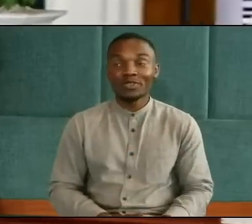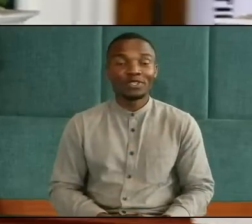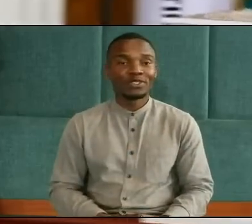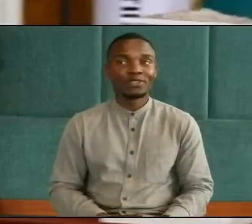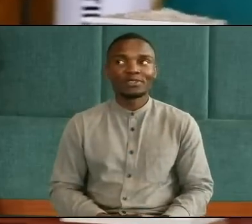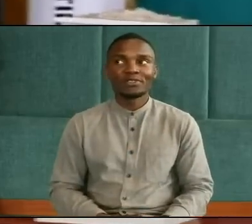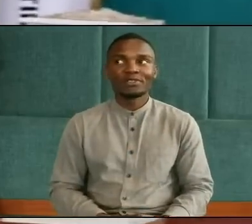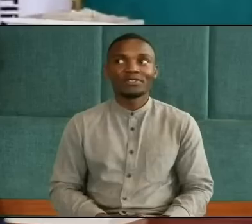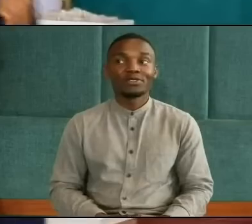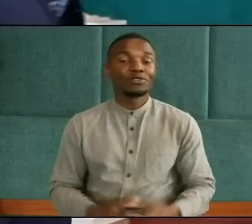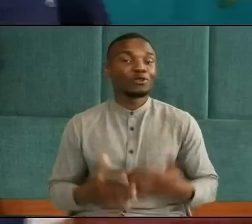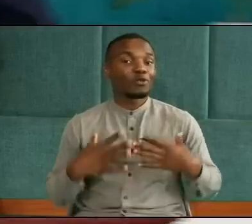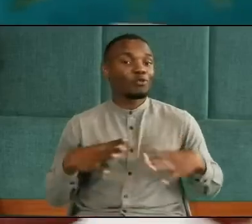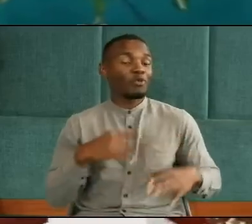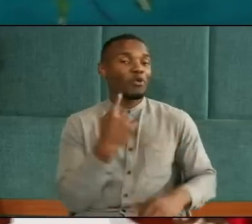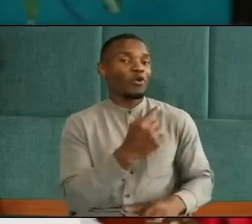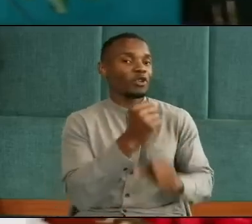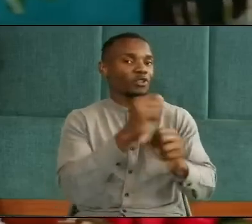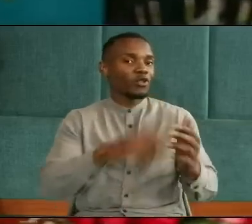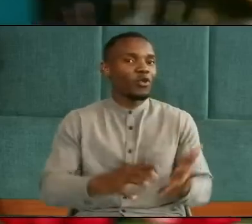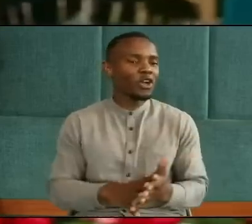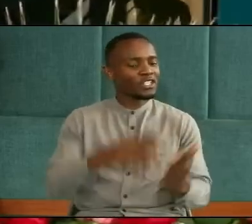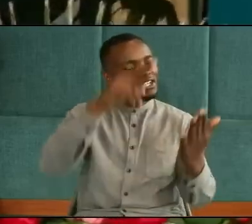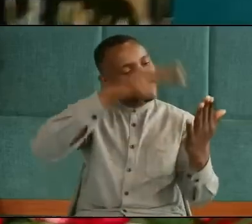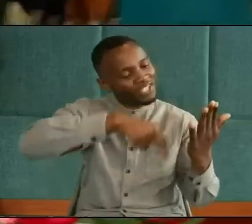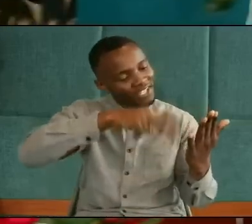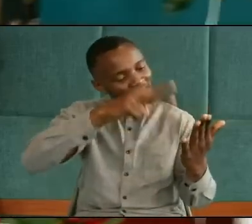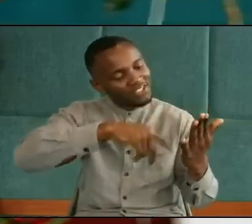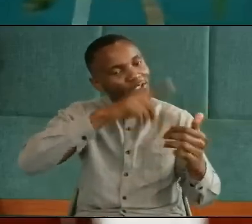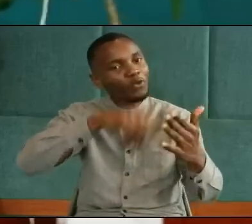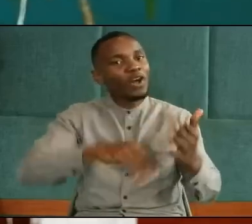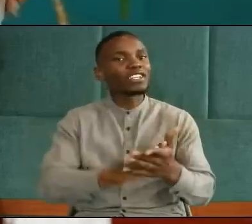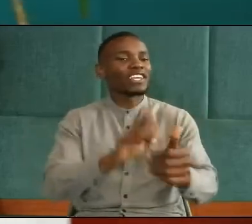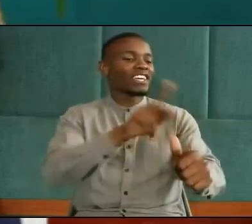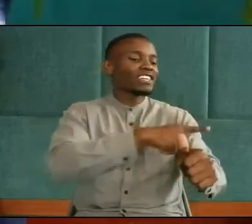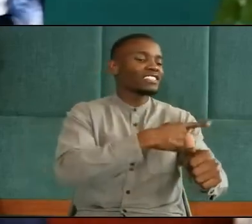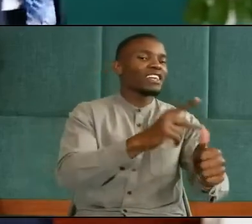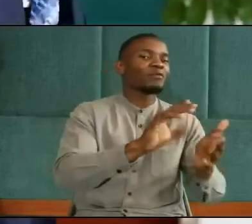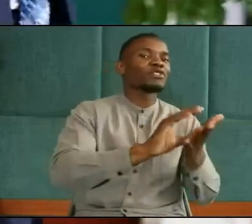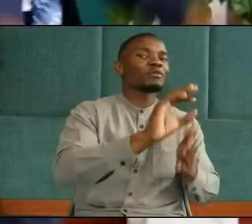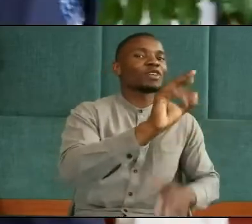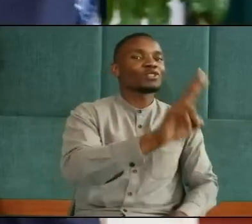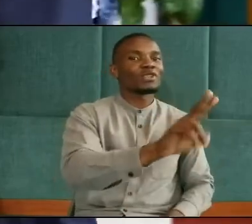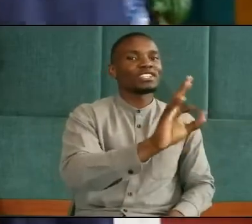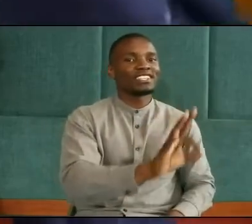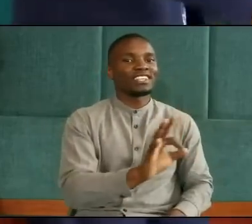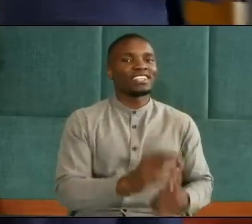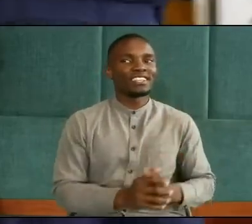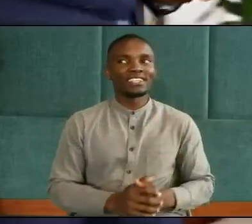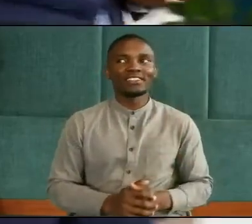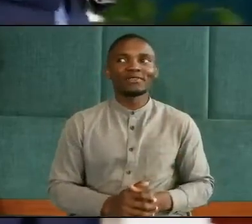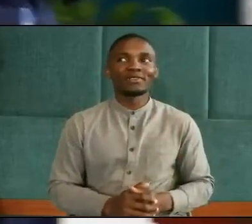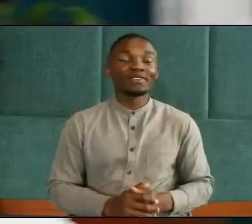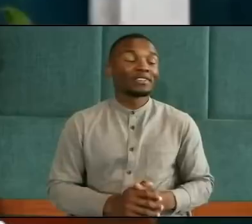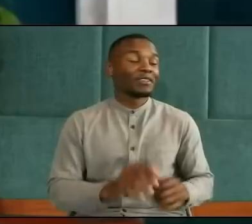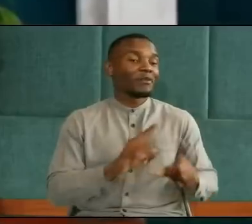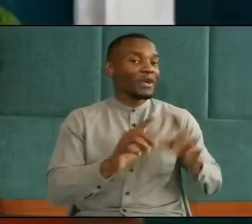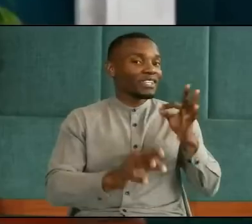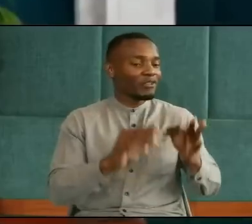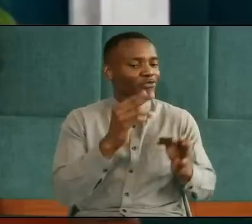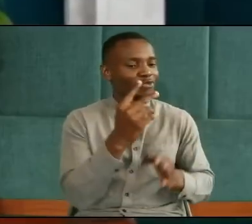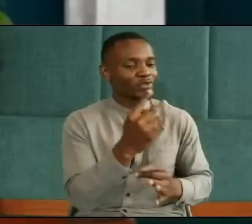So folks just read Psalm 23, the Lord is my shepherd. If all you read is Psalm 23, that's not going to help